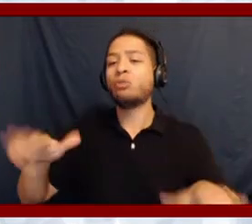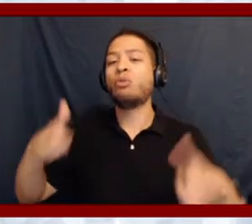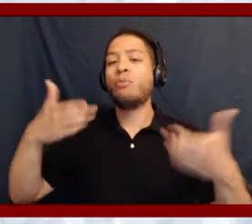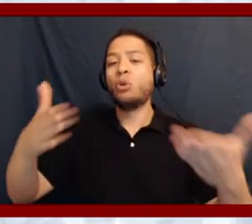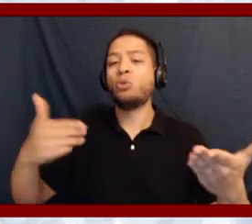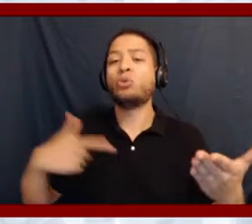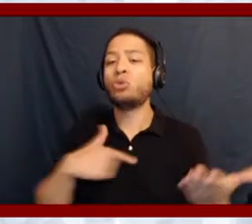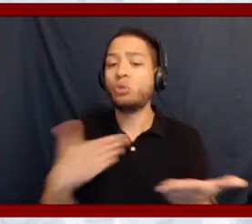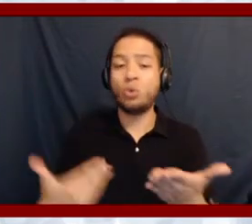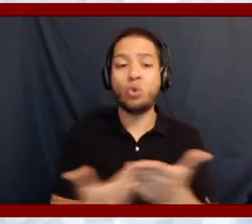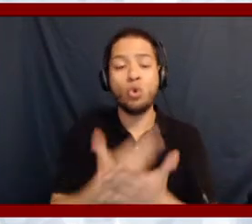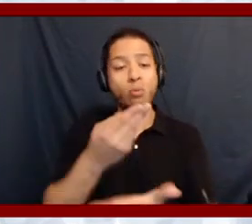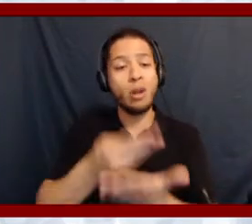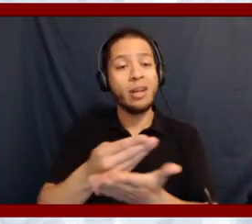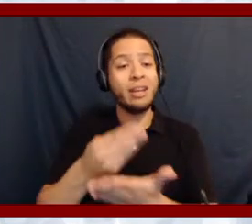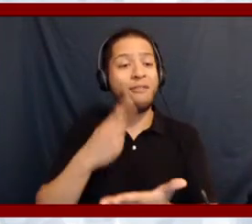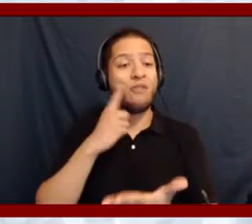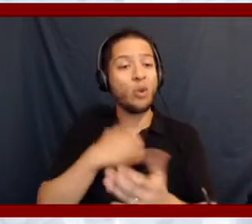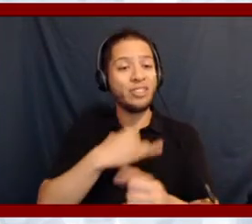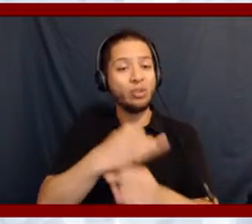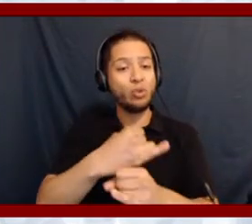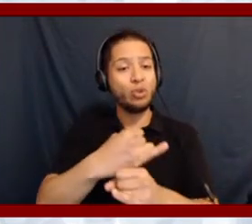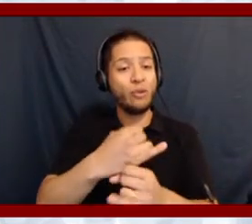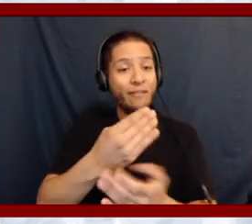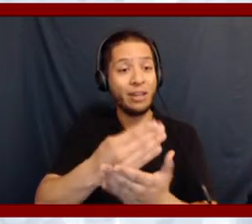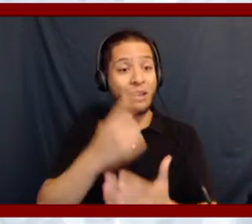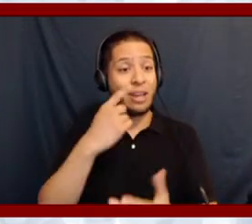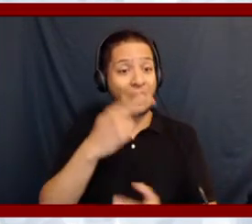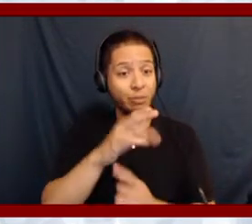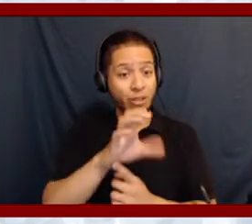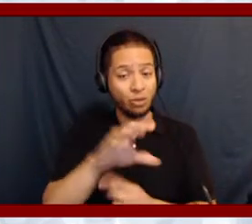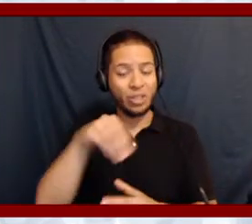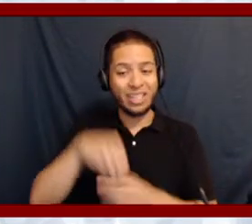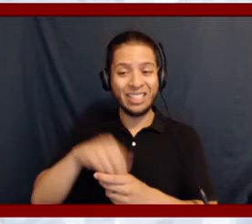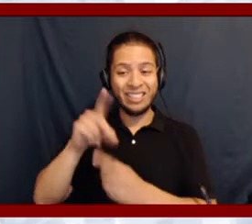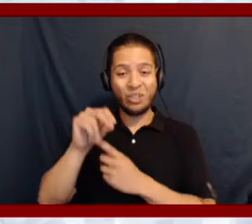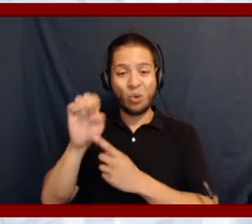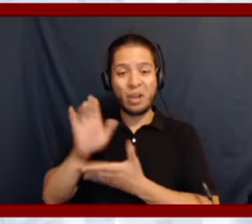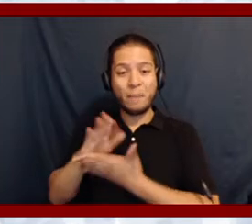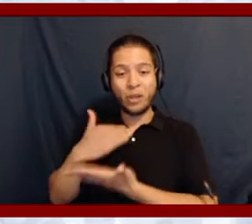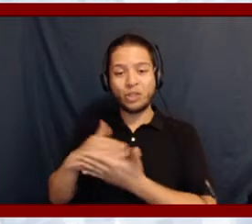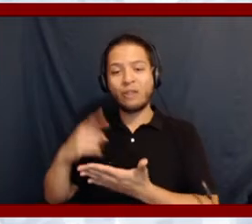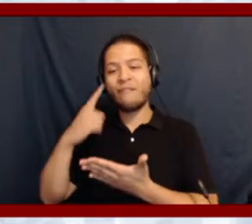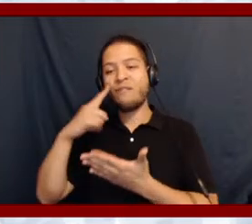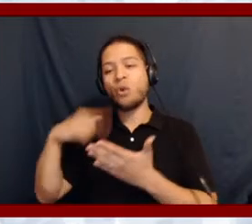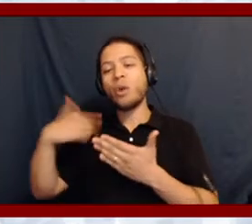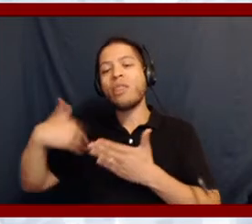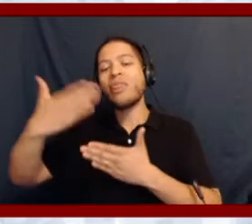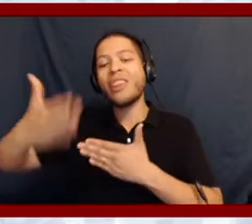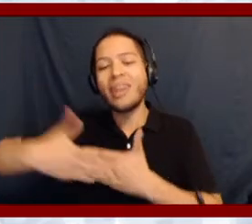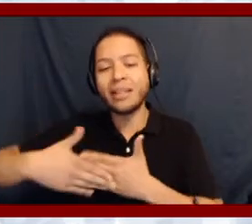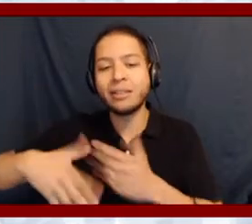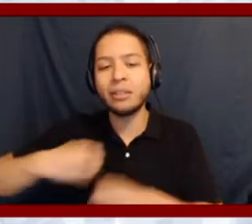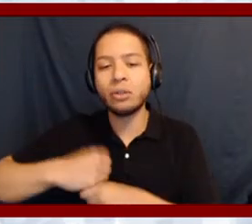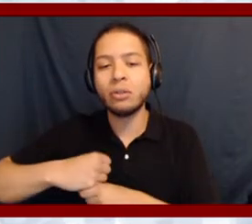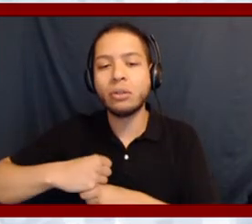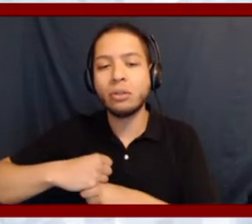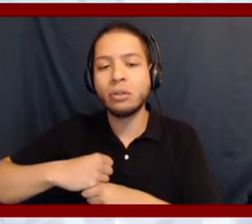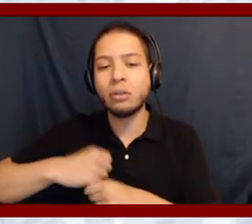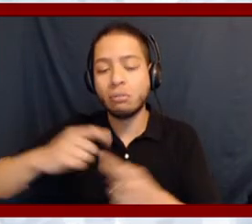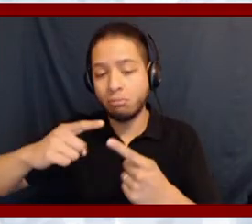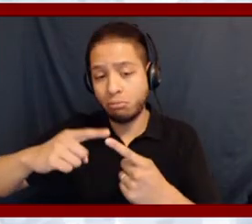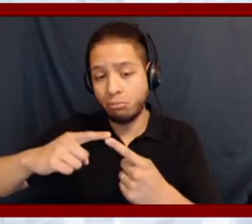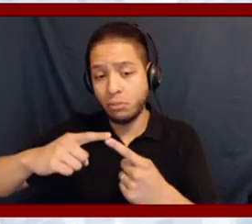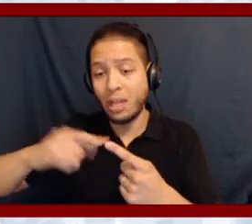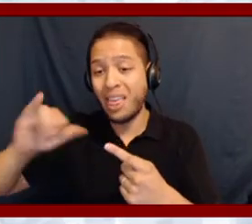for HBCUs in the Department of Education's budget for the next year, including $72